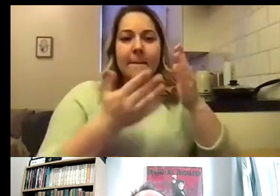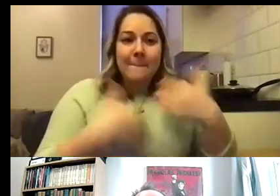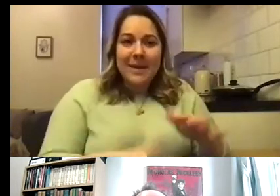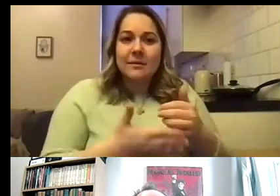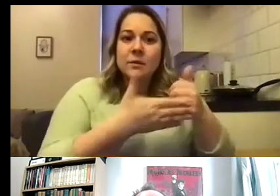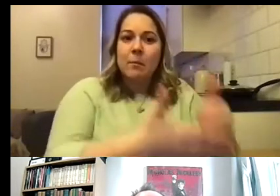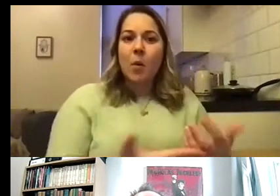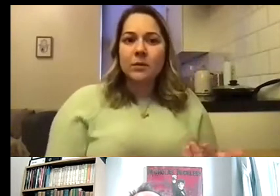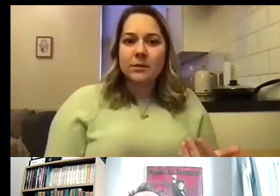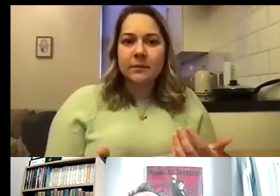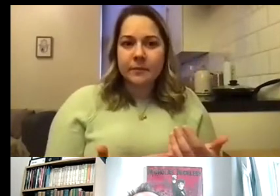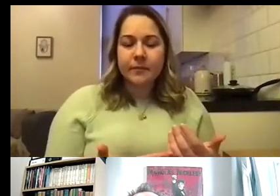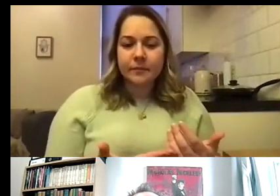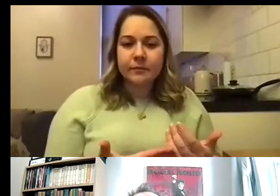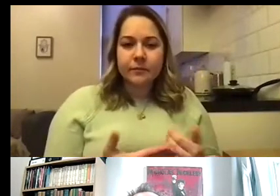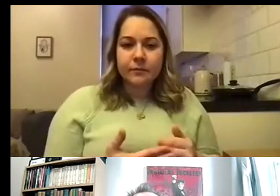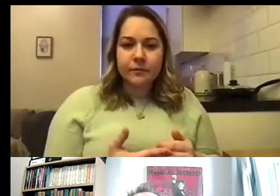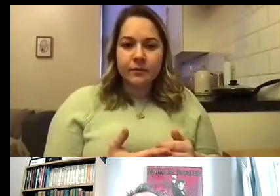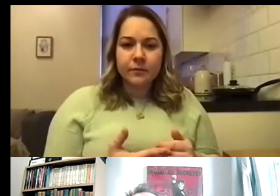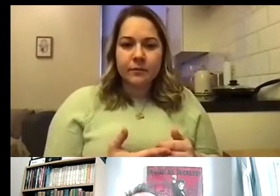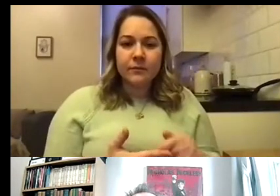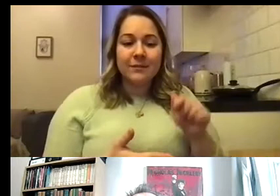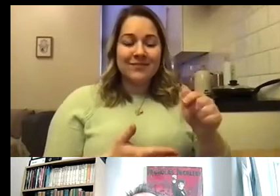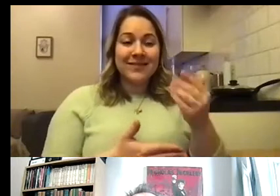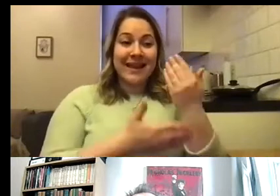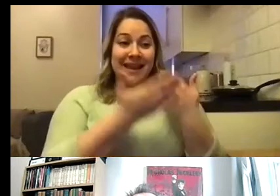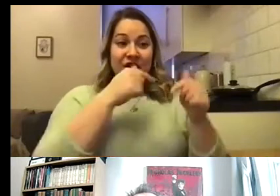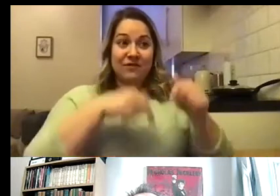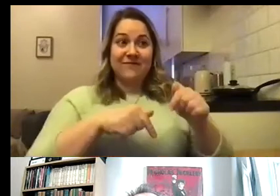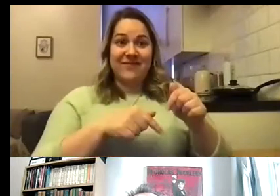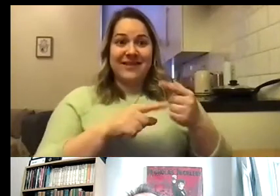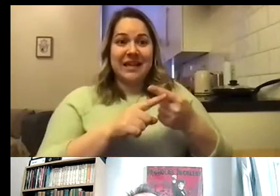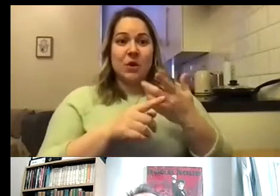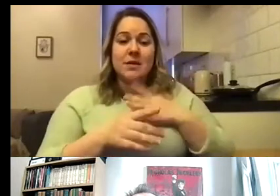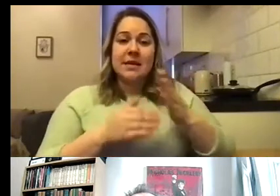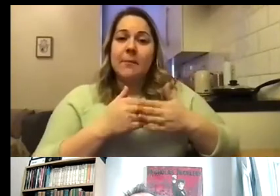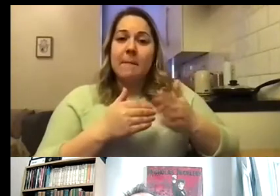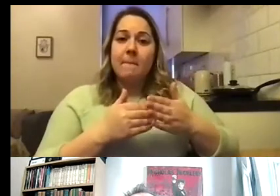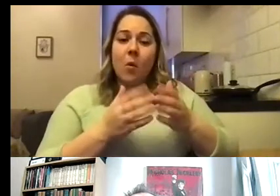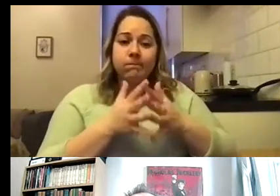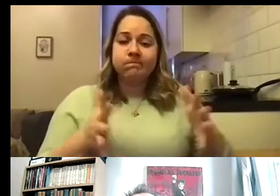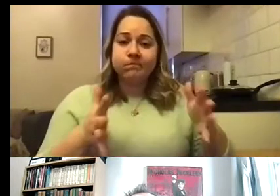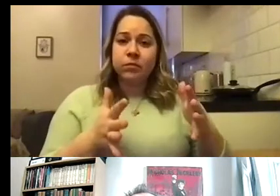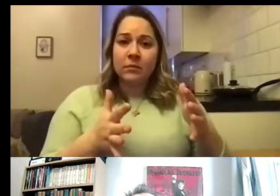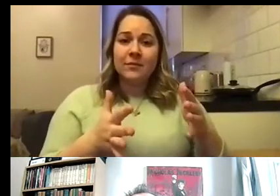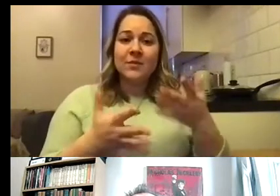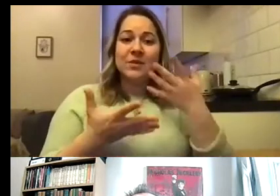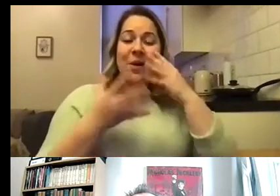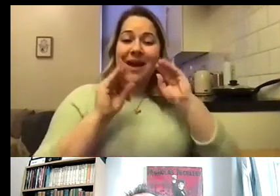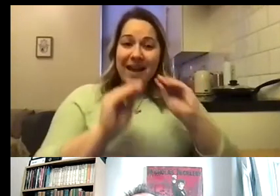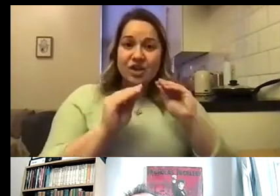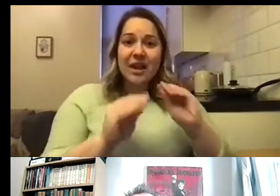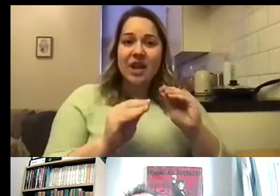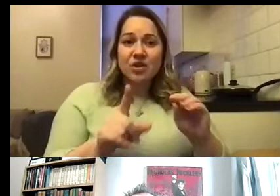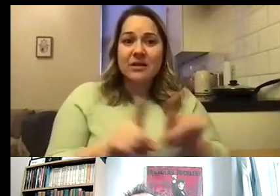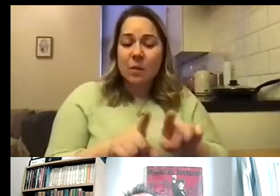And I really believe that, you know, the history of this country needs to be expanded in the way that it's taught. So it's educational as well, because,